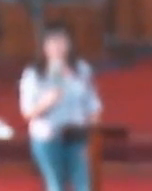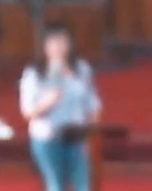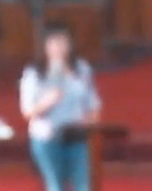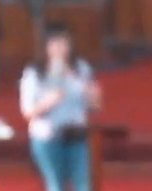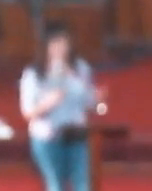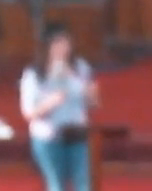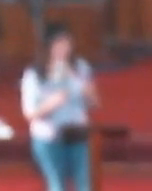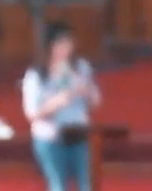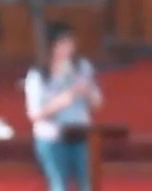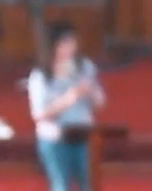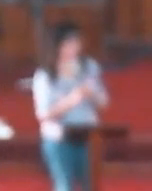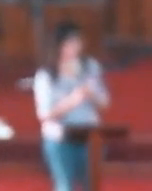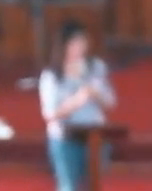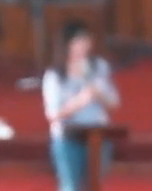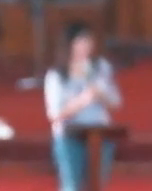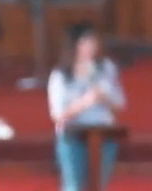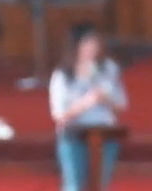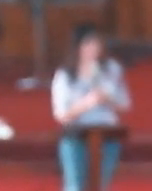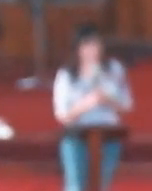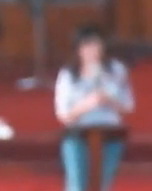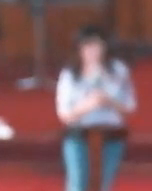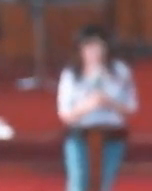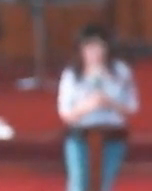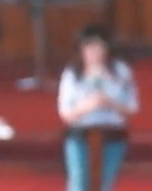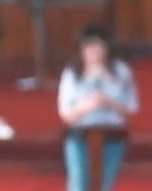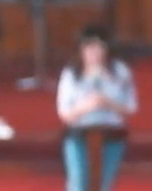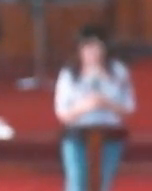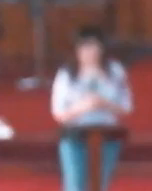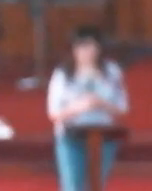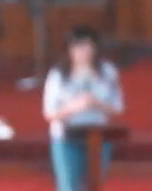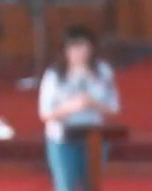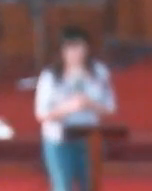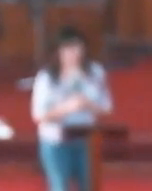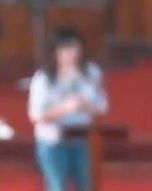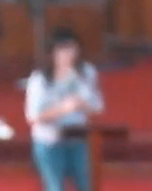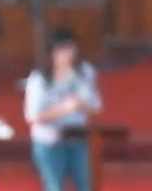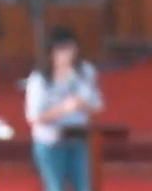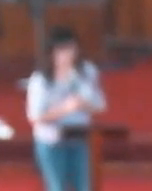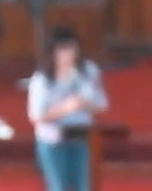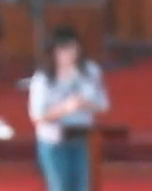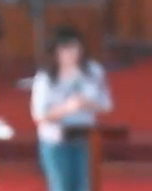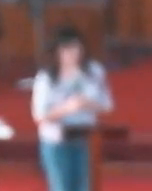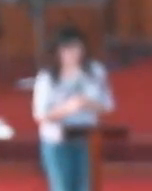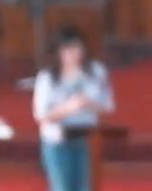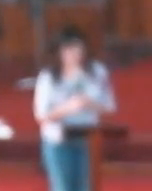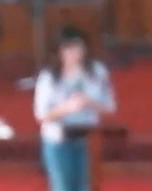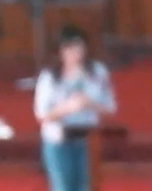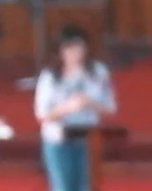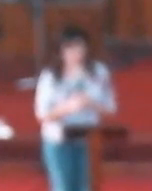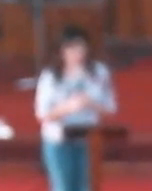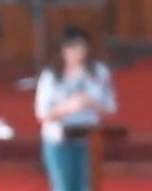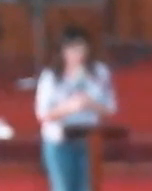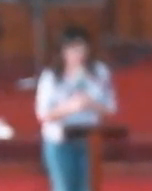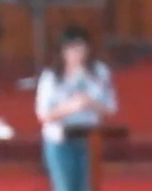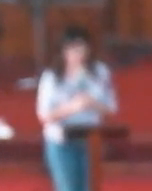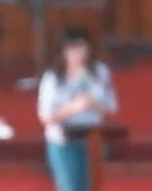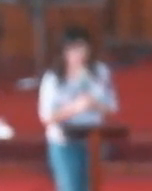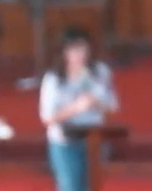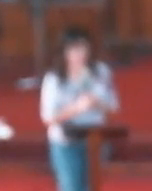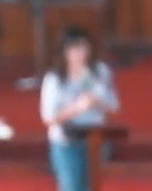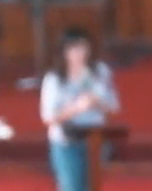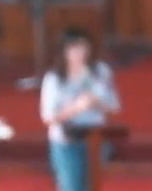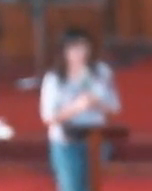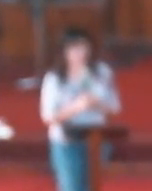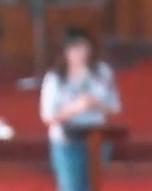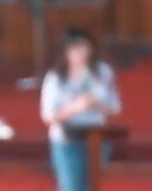they are, who is calling these things? Lo voy a poner en la pantalla y ahí tengo una versión aún más simple. Dice